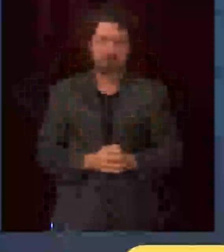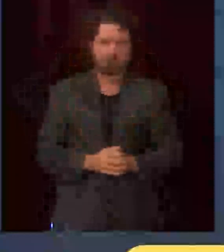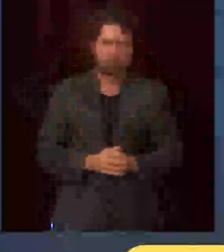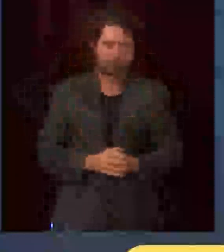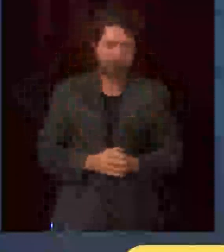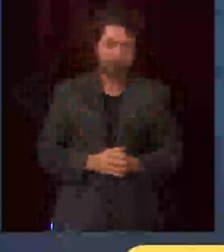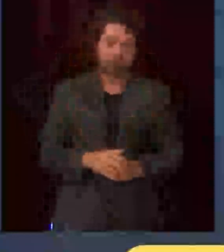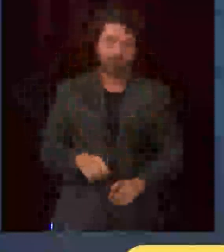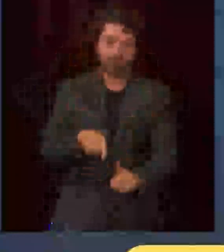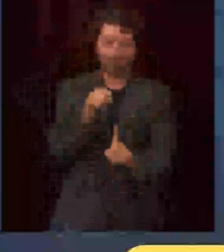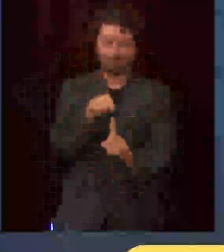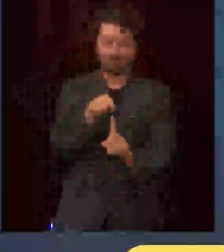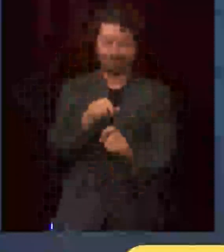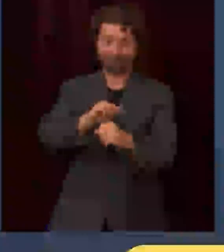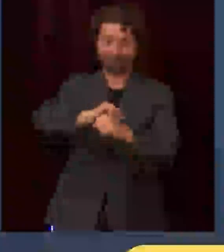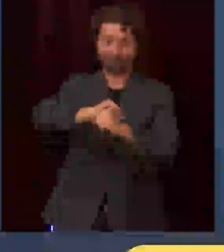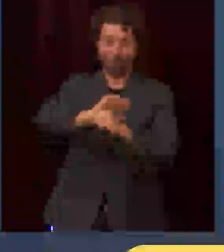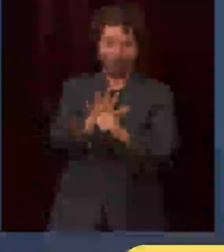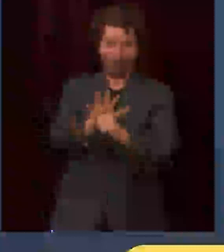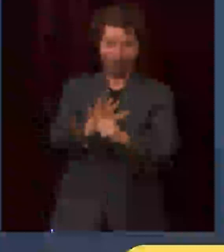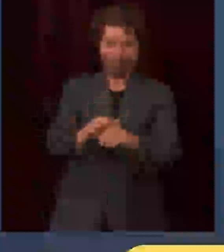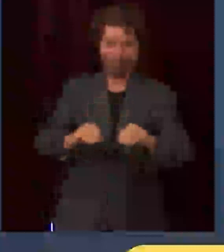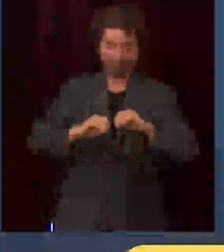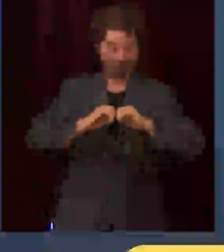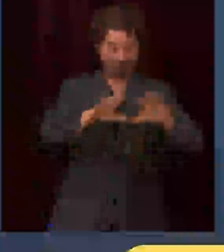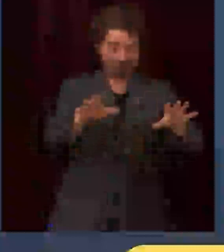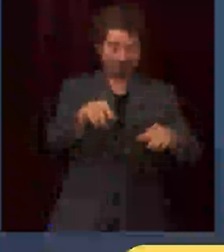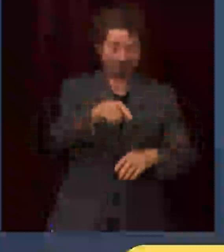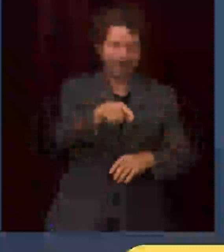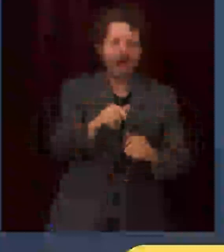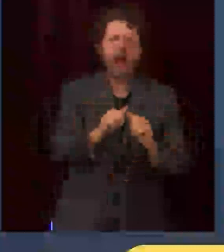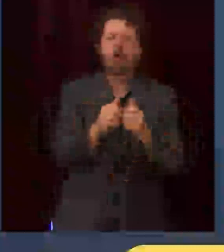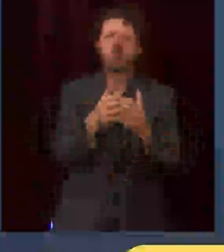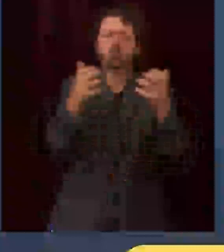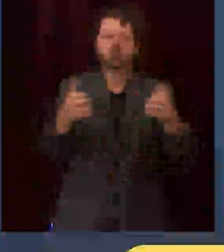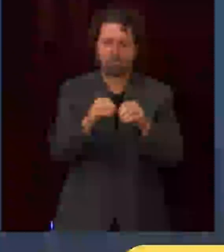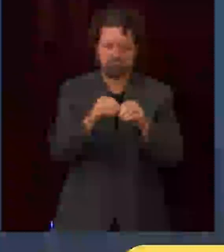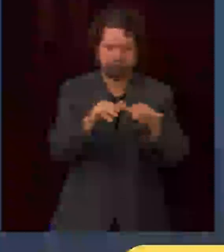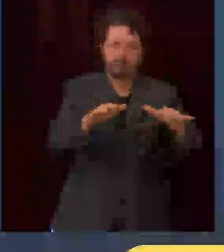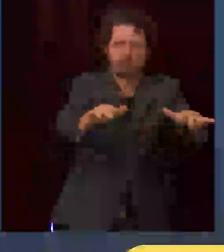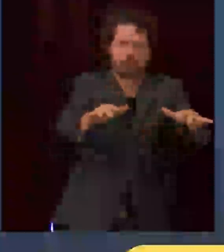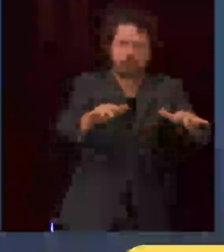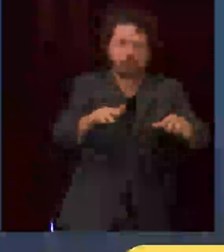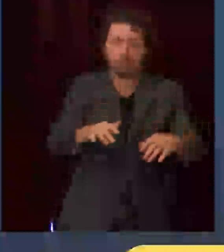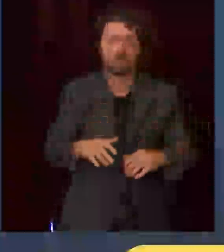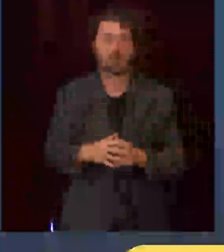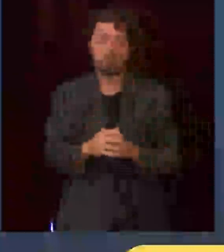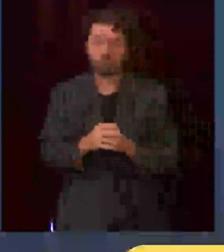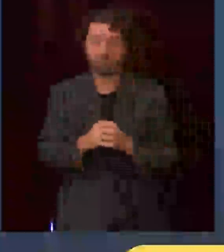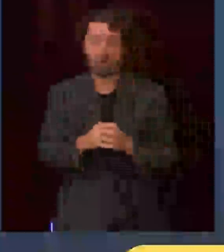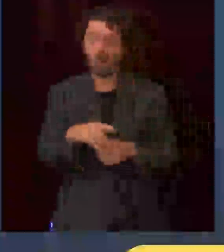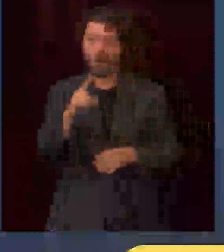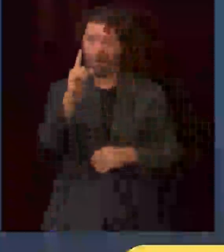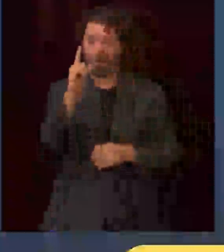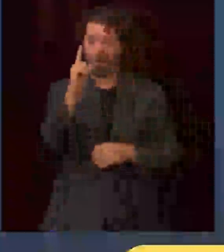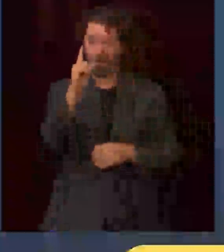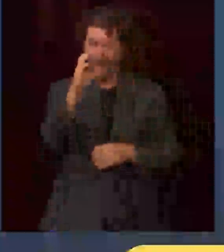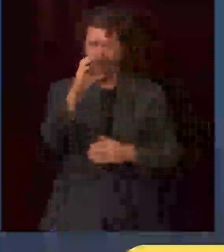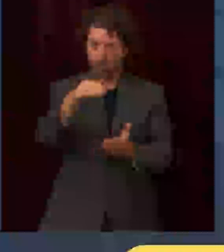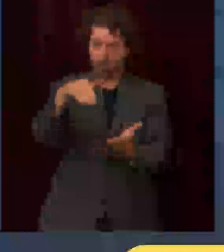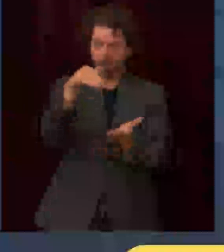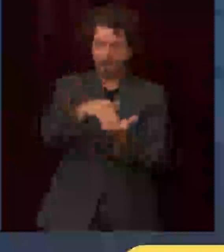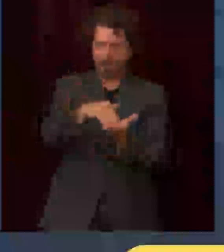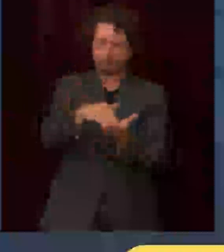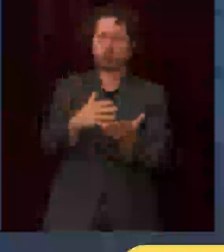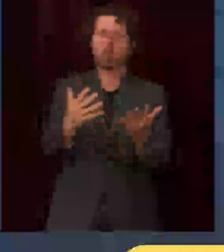target for new cases will be 25 or fewer per 100,000 residents over a 14-day